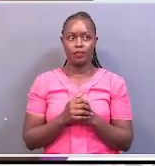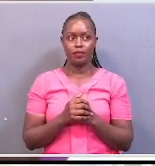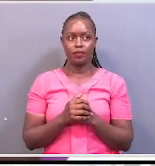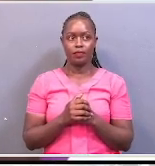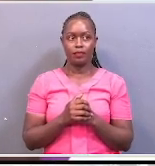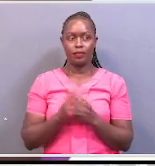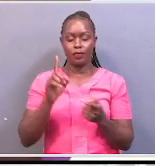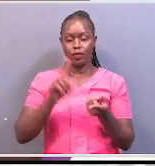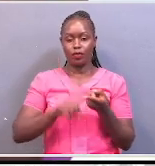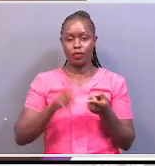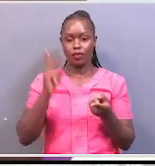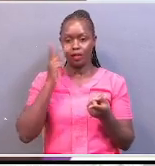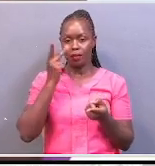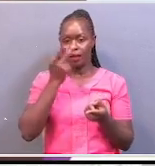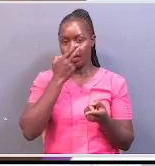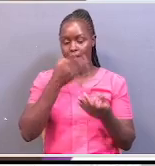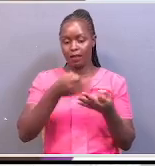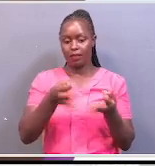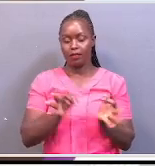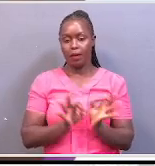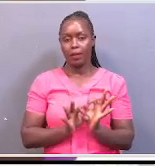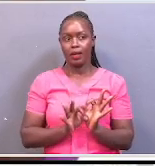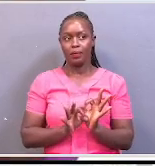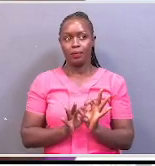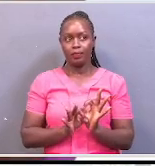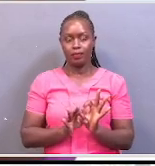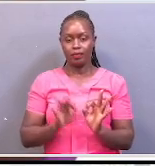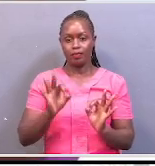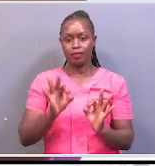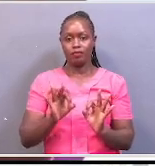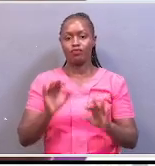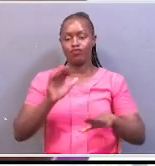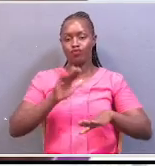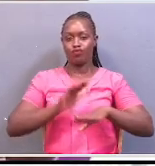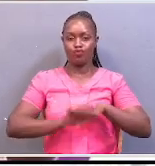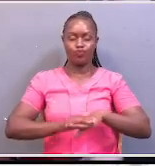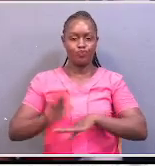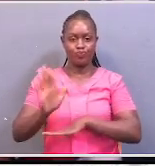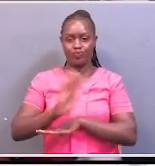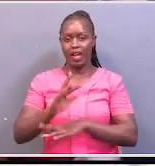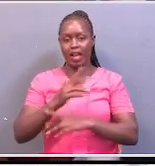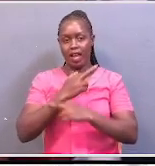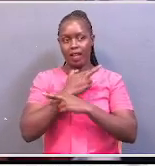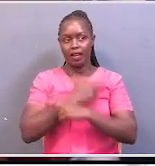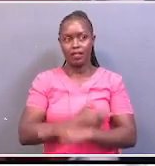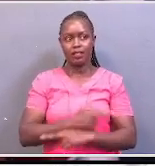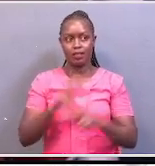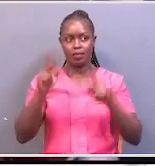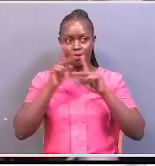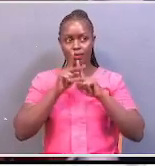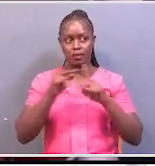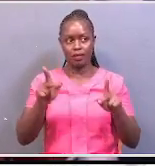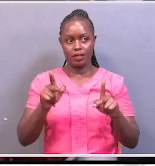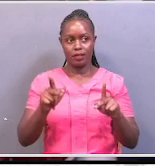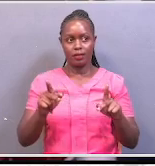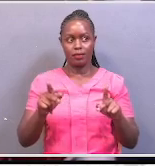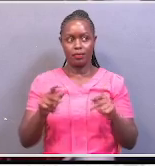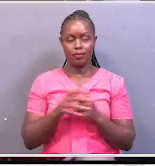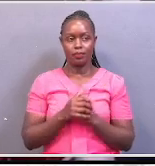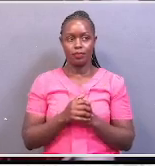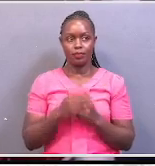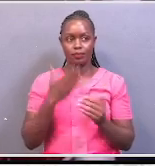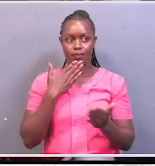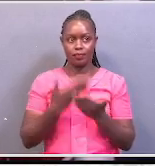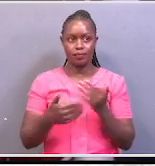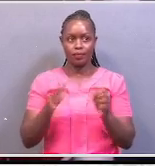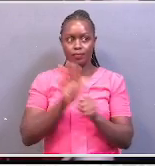to Mzee Mwai Kibaki and his family, fare thee well. May his soul rest in eternal peace. Thank